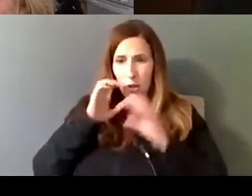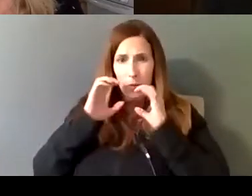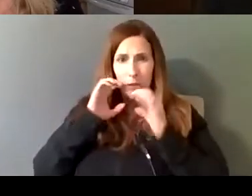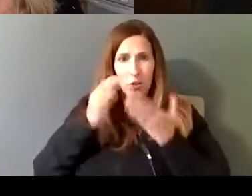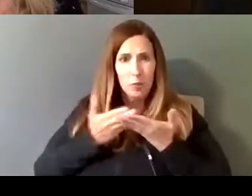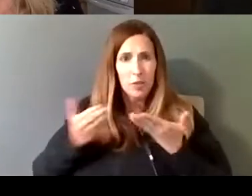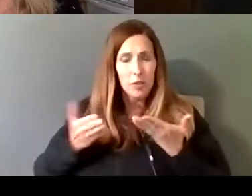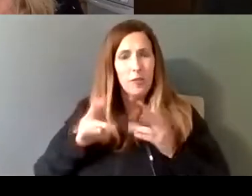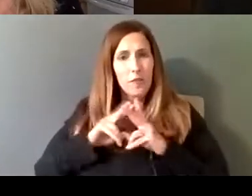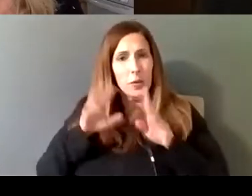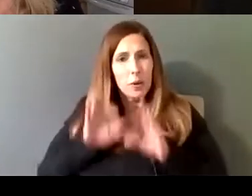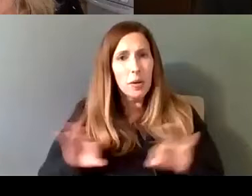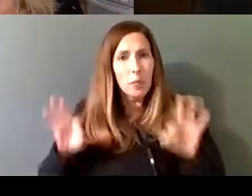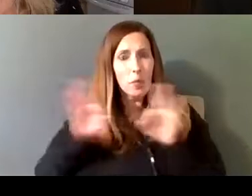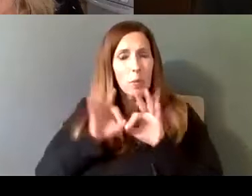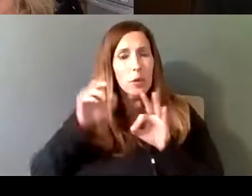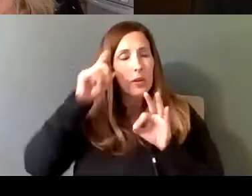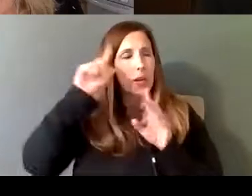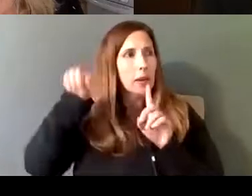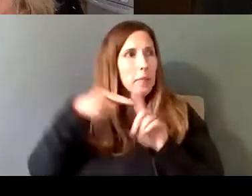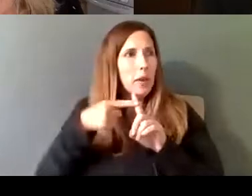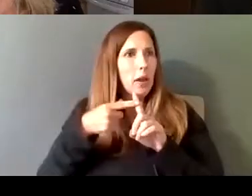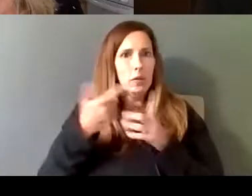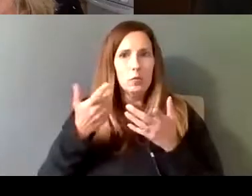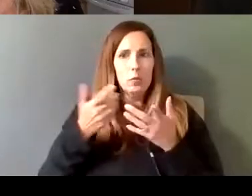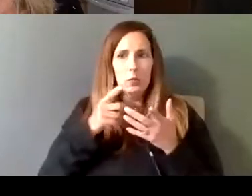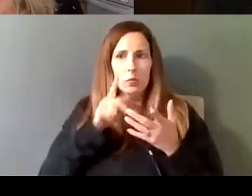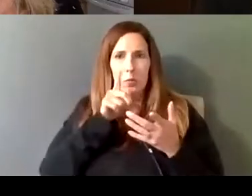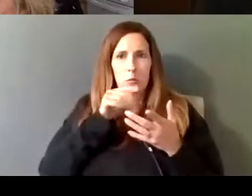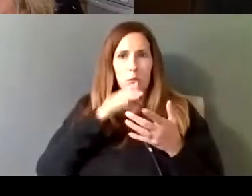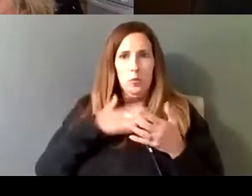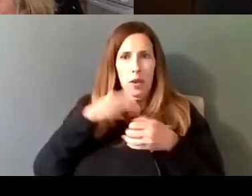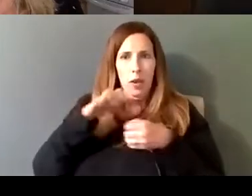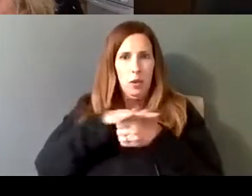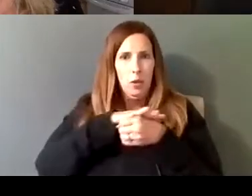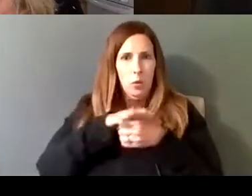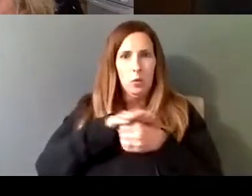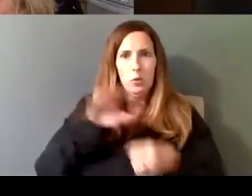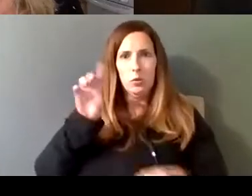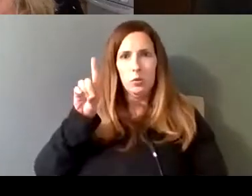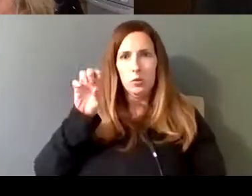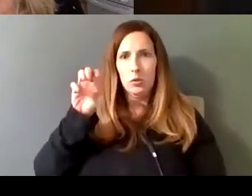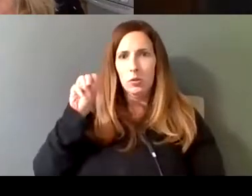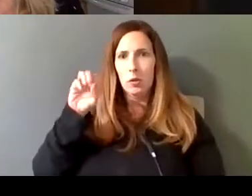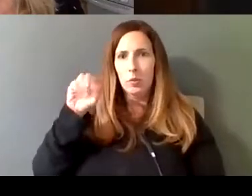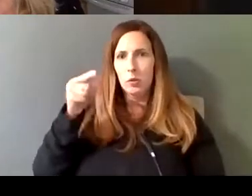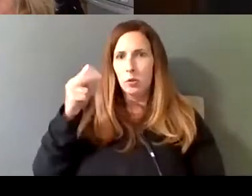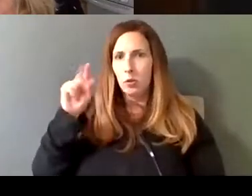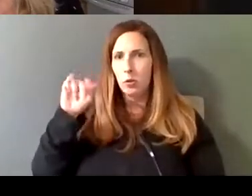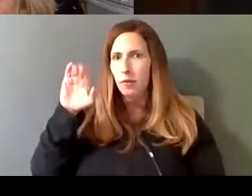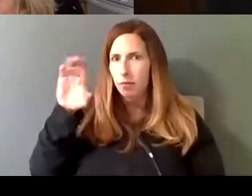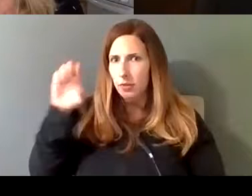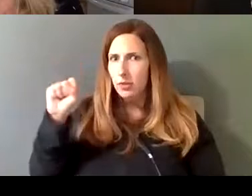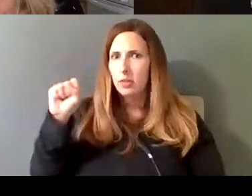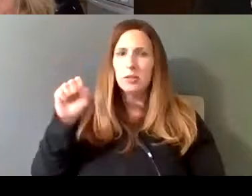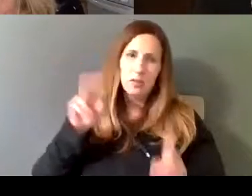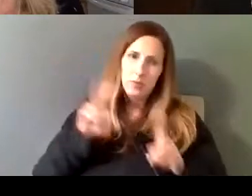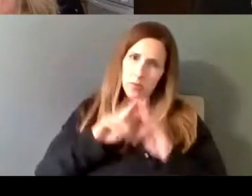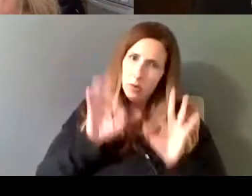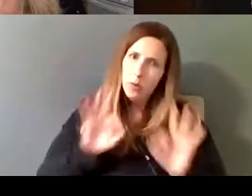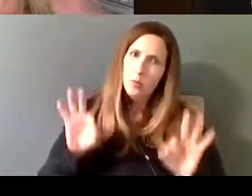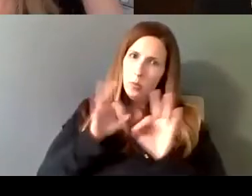to think about some of those things that target specific demographics. And I think that's really key for